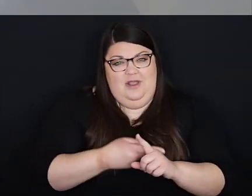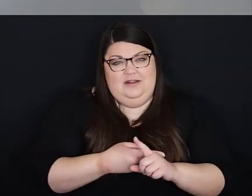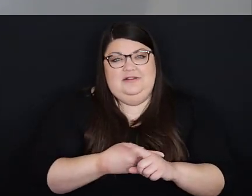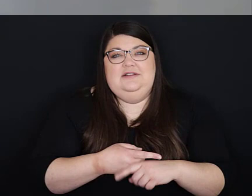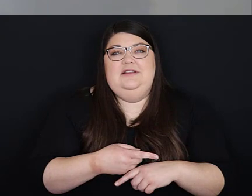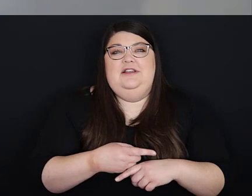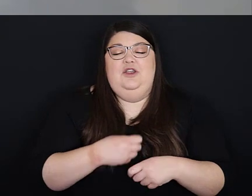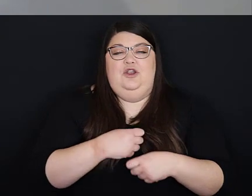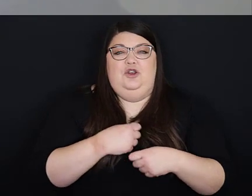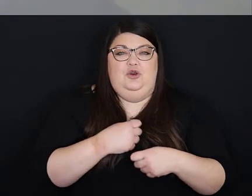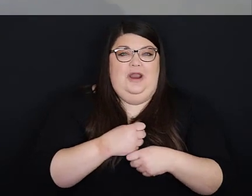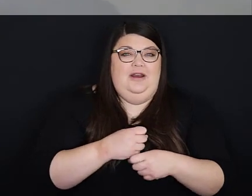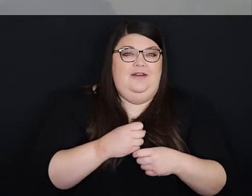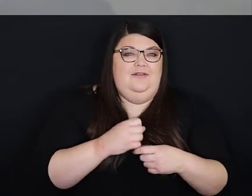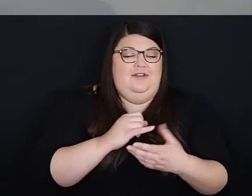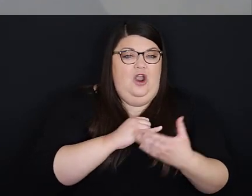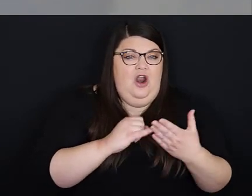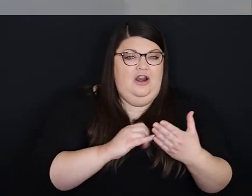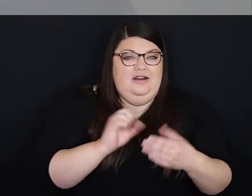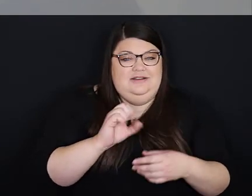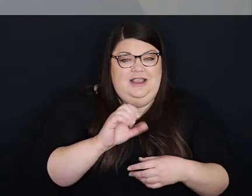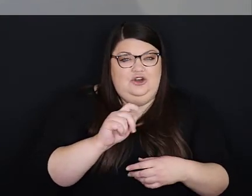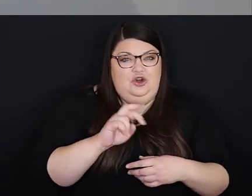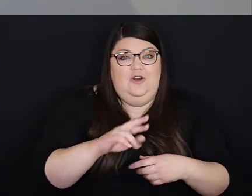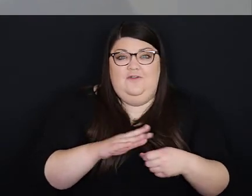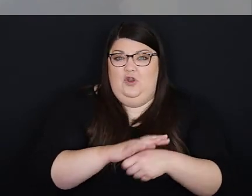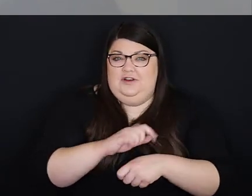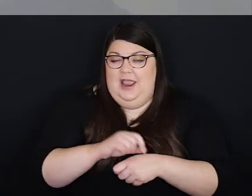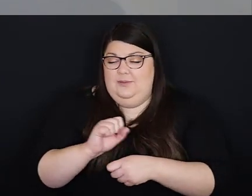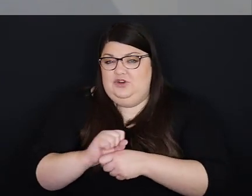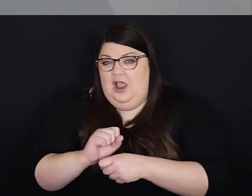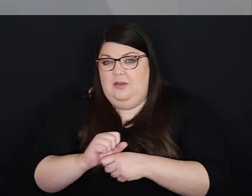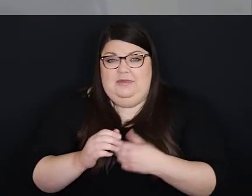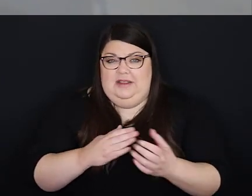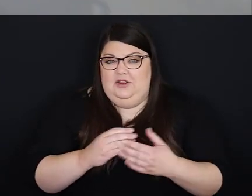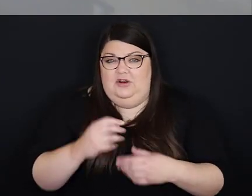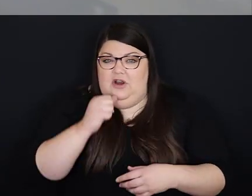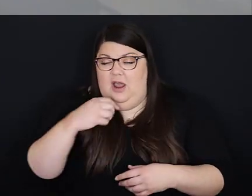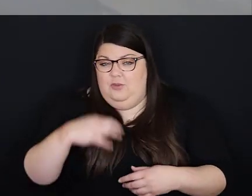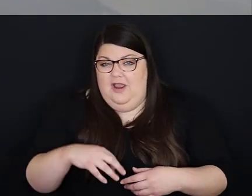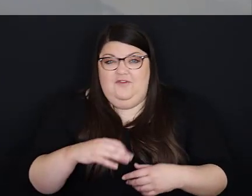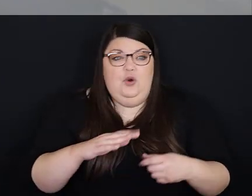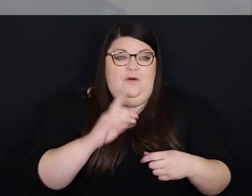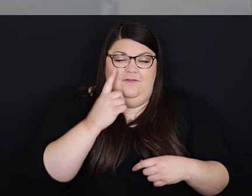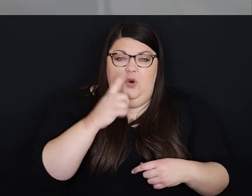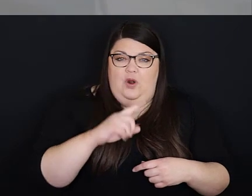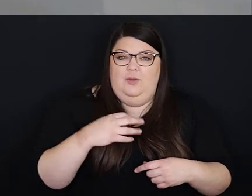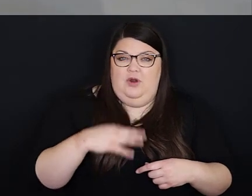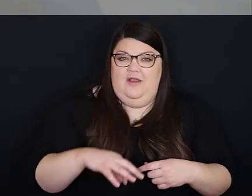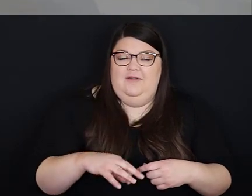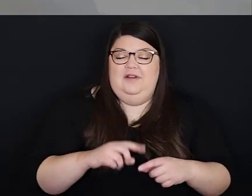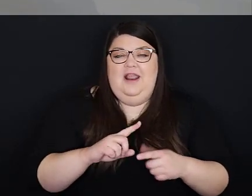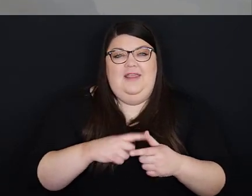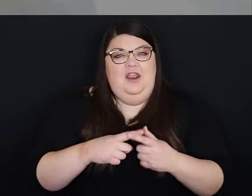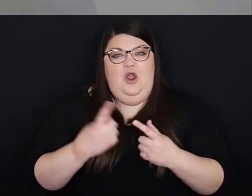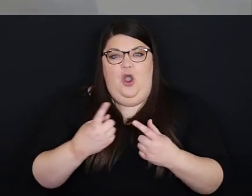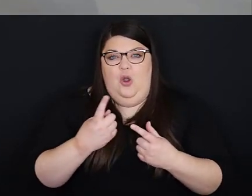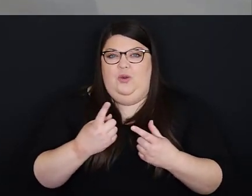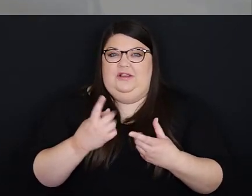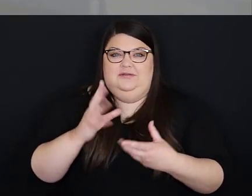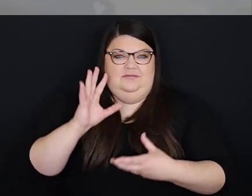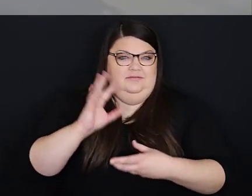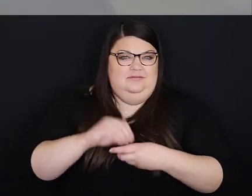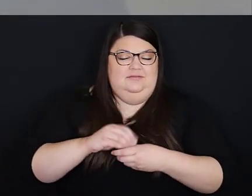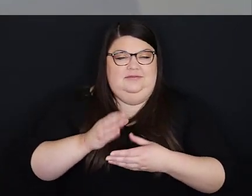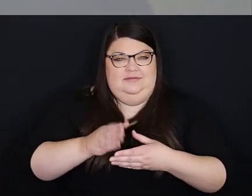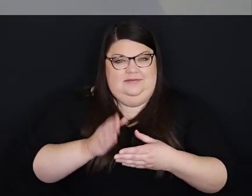having full-time jobs in the creative sector, whether that be nonprofit or for-profit, and it always culminates with an exhibition. So that's Data Beta,